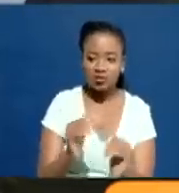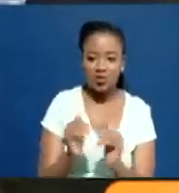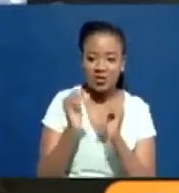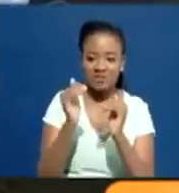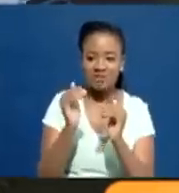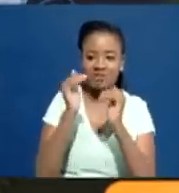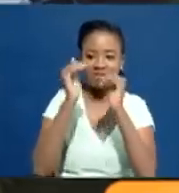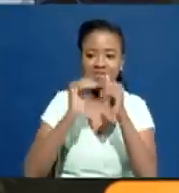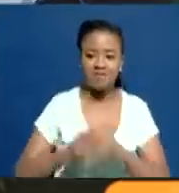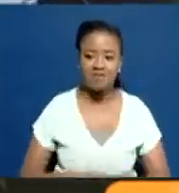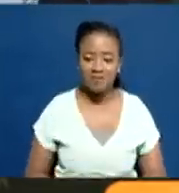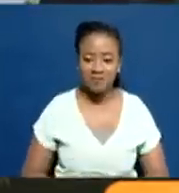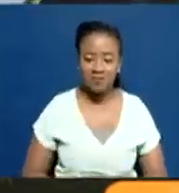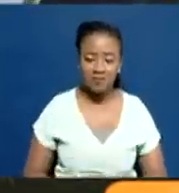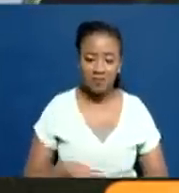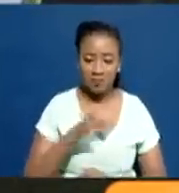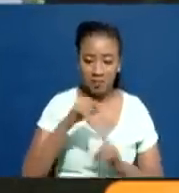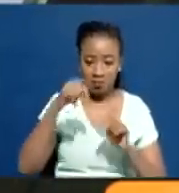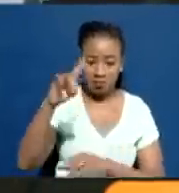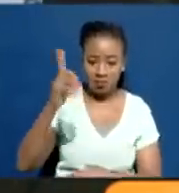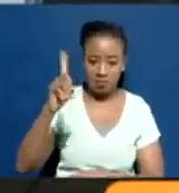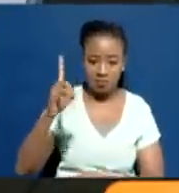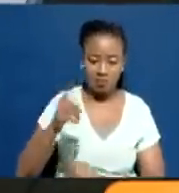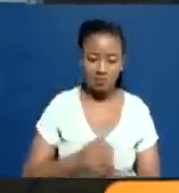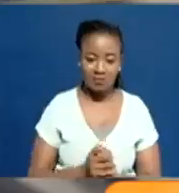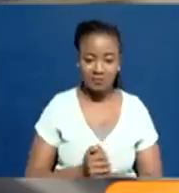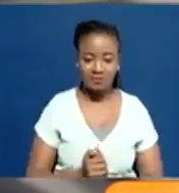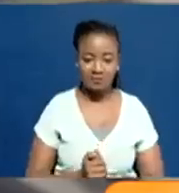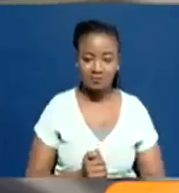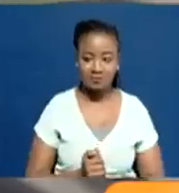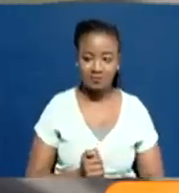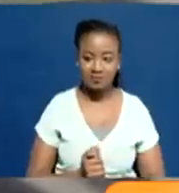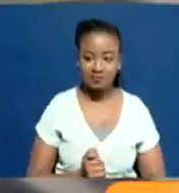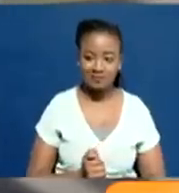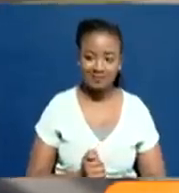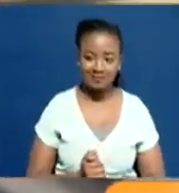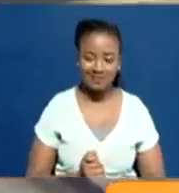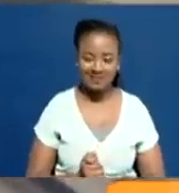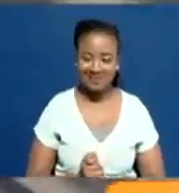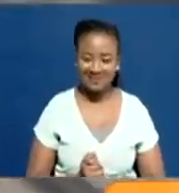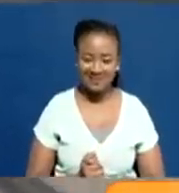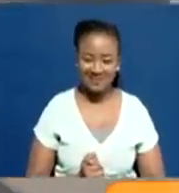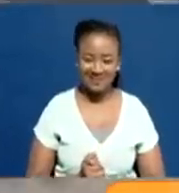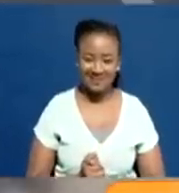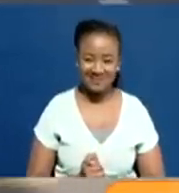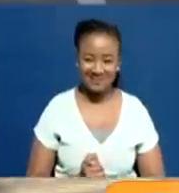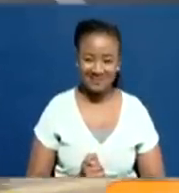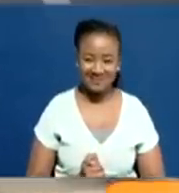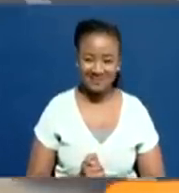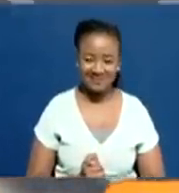heights. From our nation's capital, reporting for Citizen Television, I am Willis Raburu.